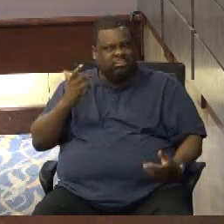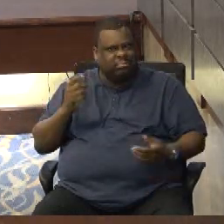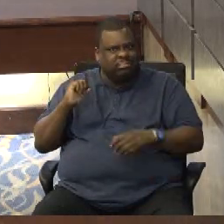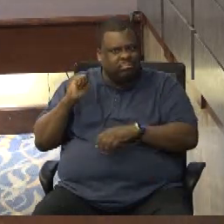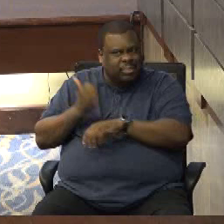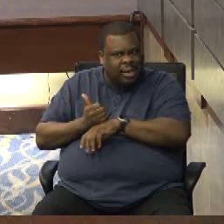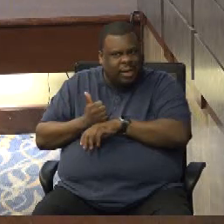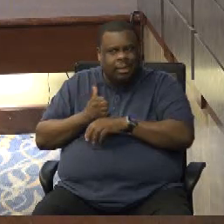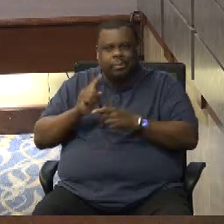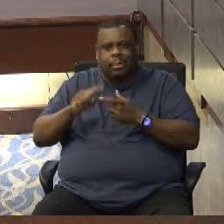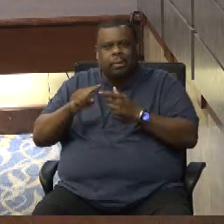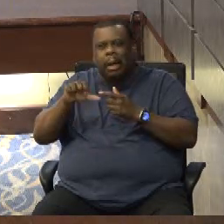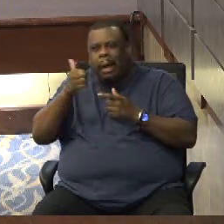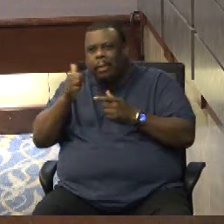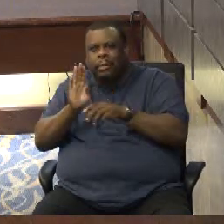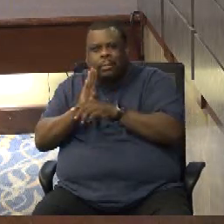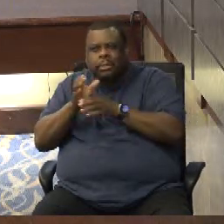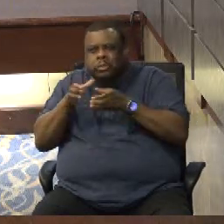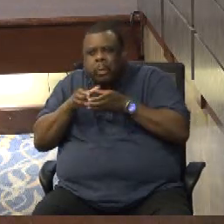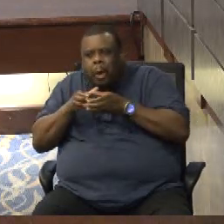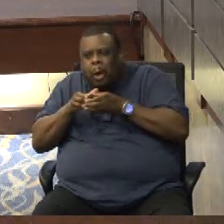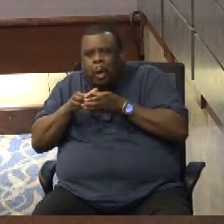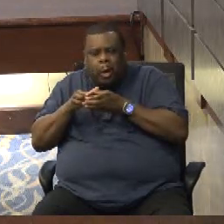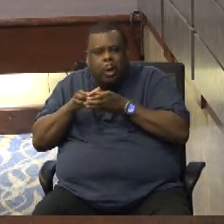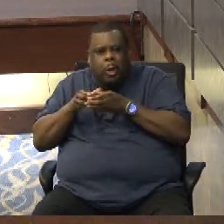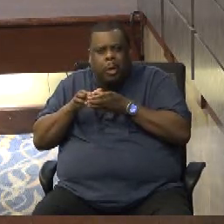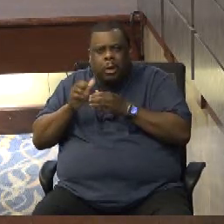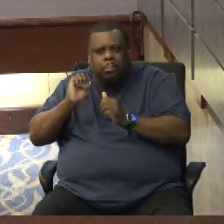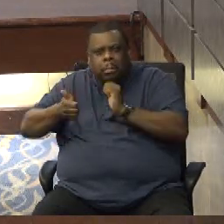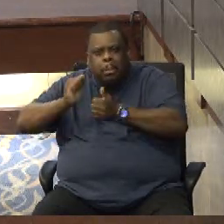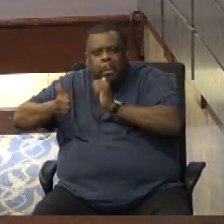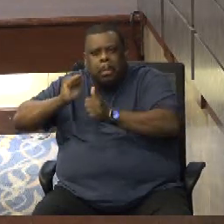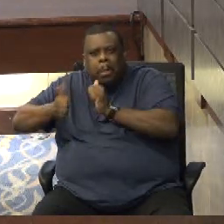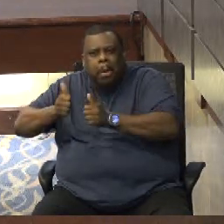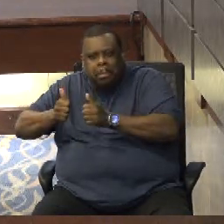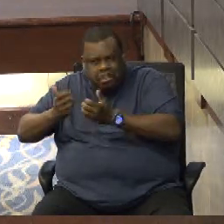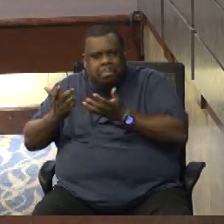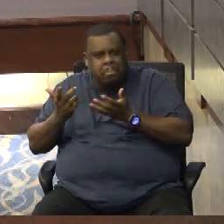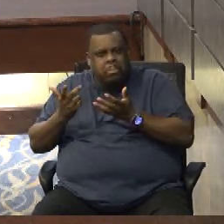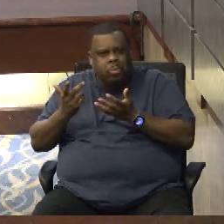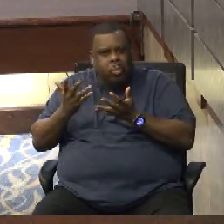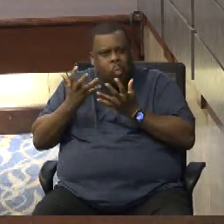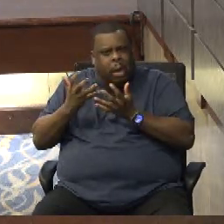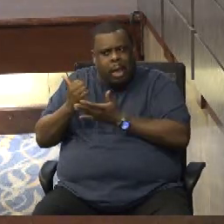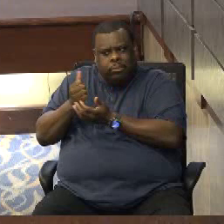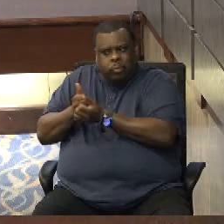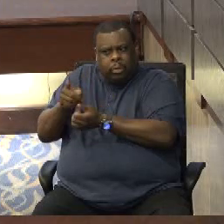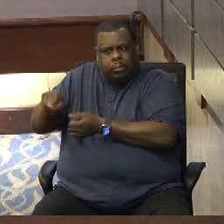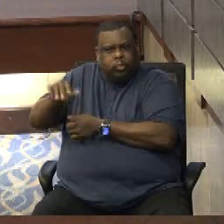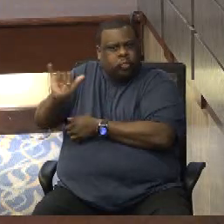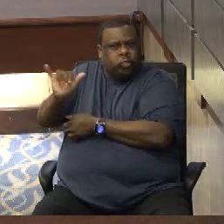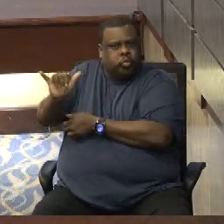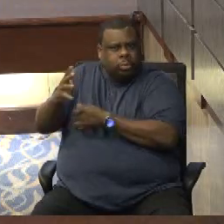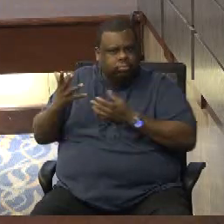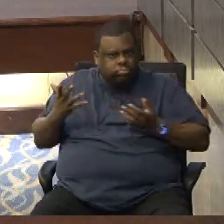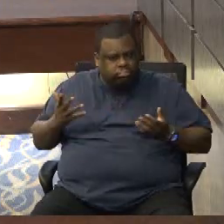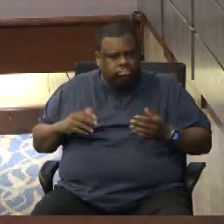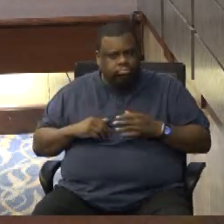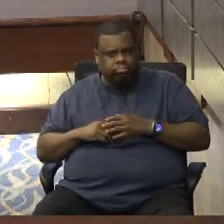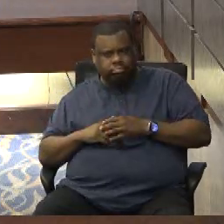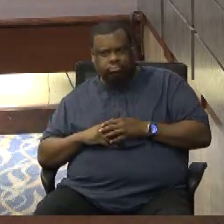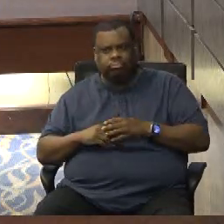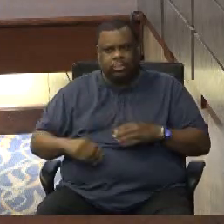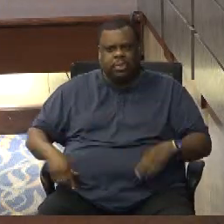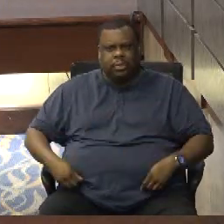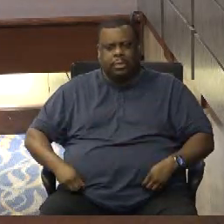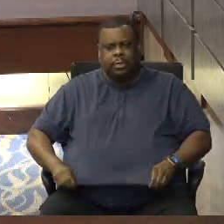mom and pops that want to bring vibrancy and creativity and life to our community, we want to have a tool for that too. And it's not only the lifeblood